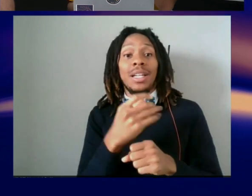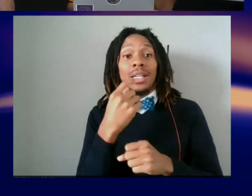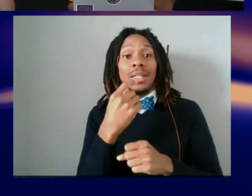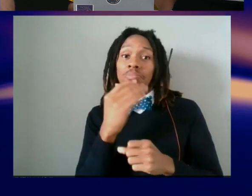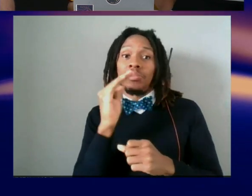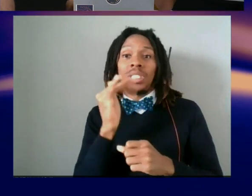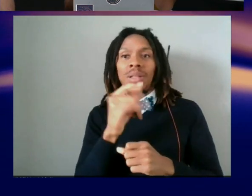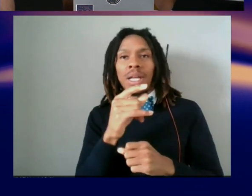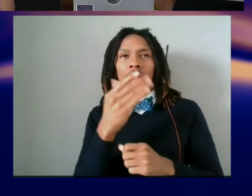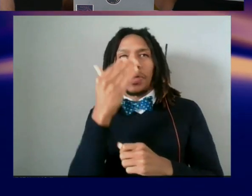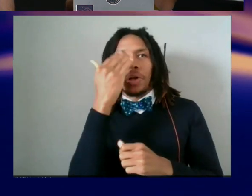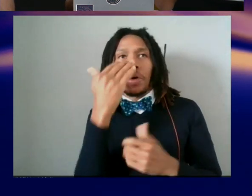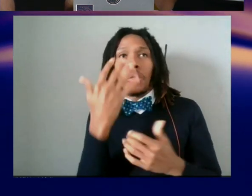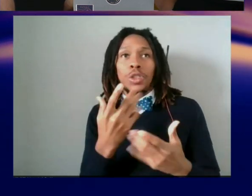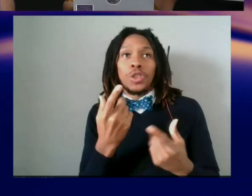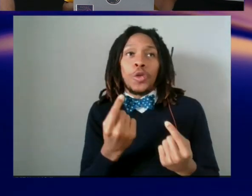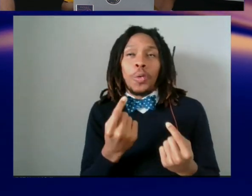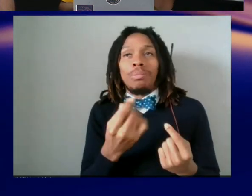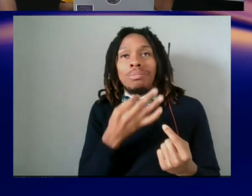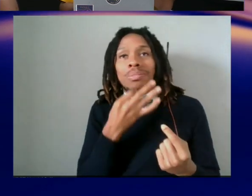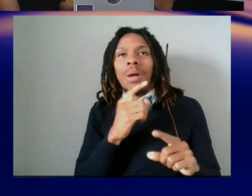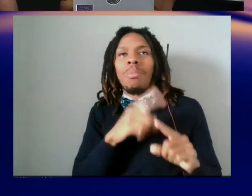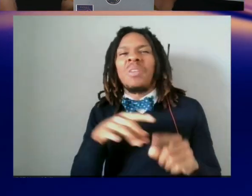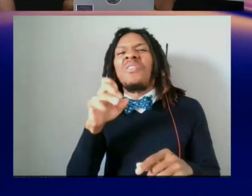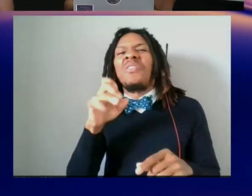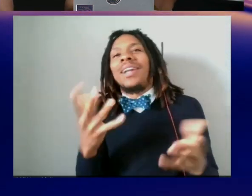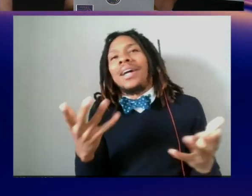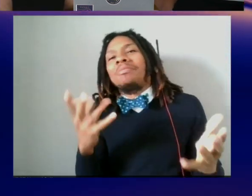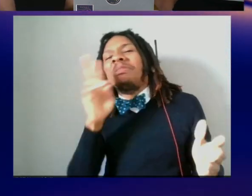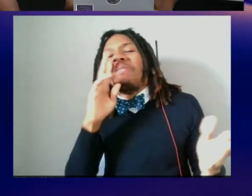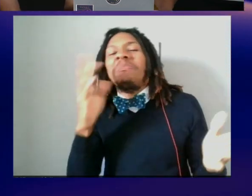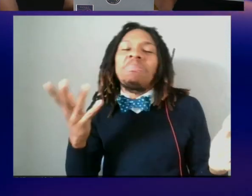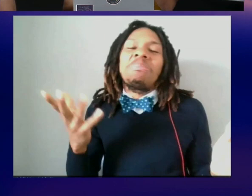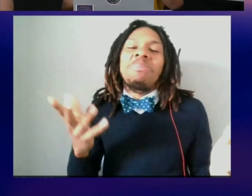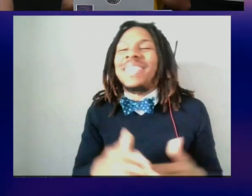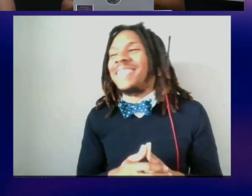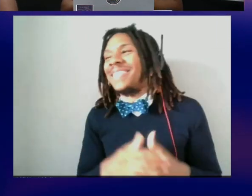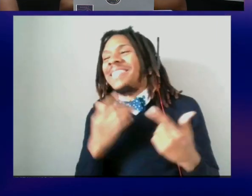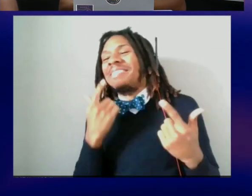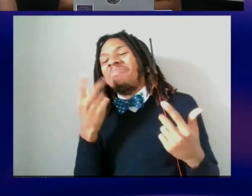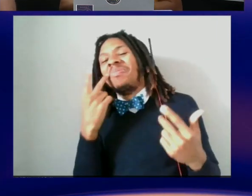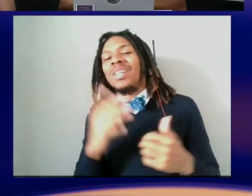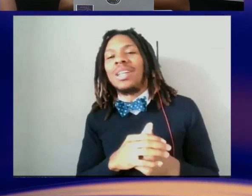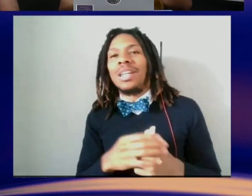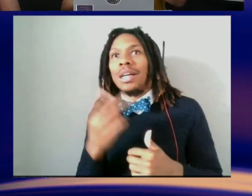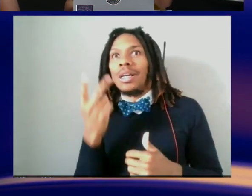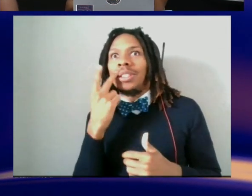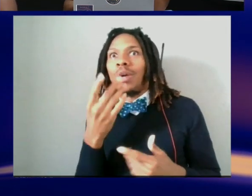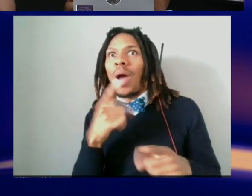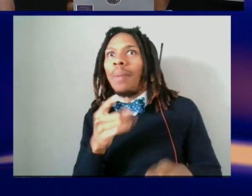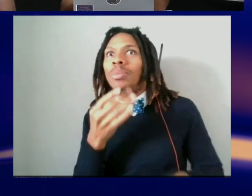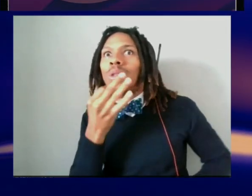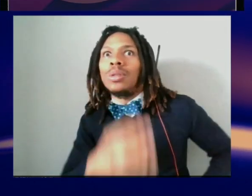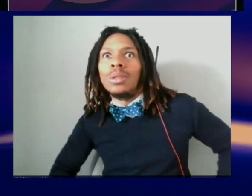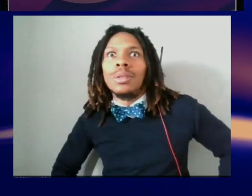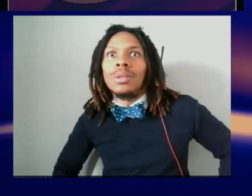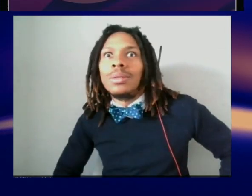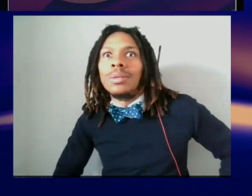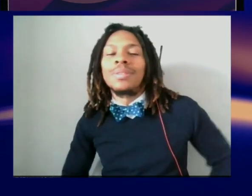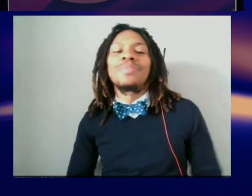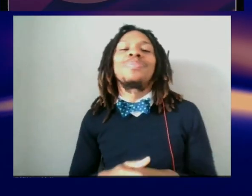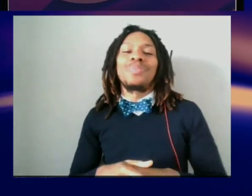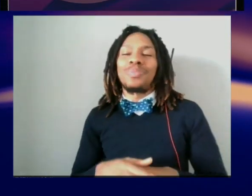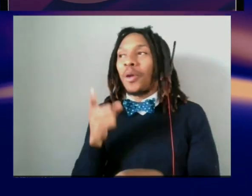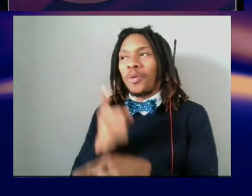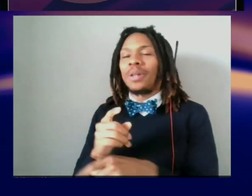kind of know what you're doing, but let's find out. Moment of truth. Yep, that's right. So we head